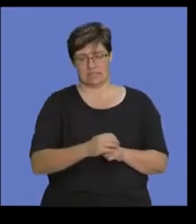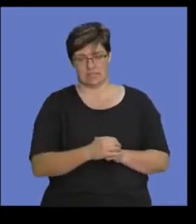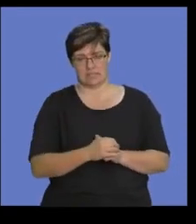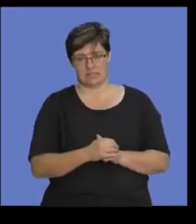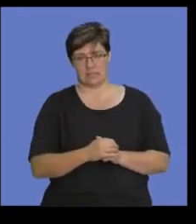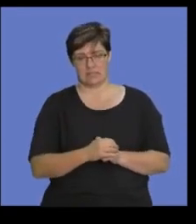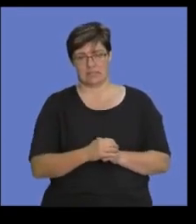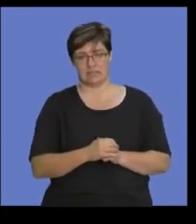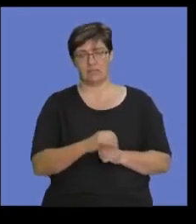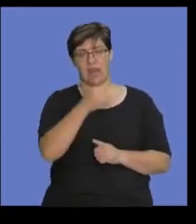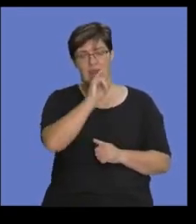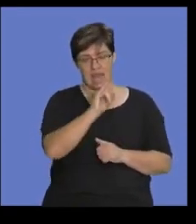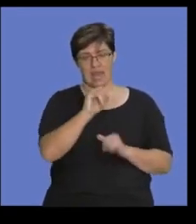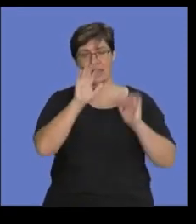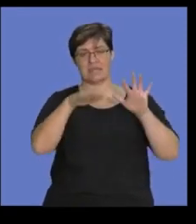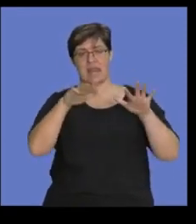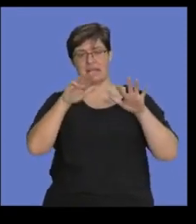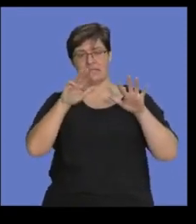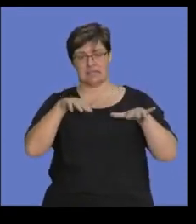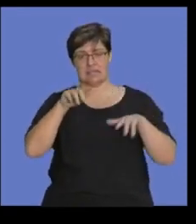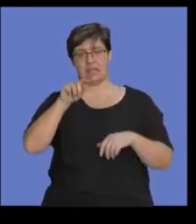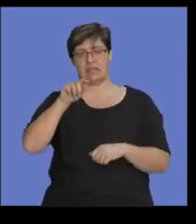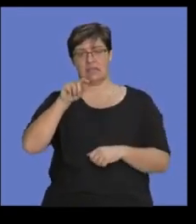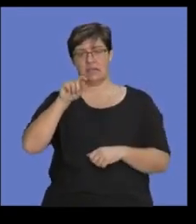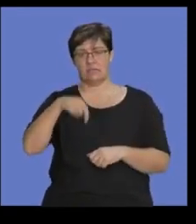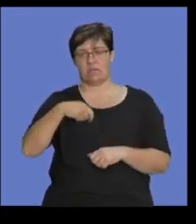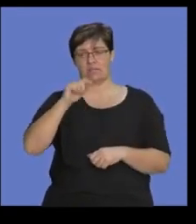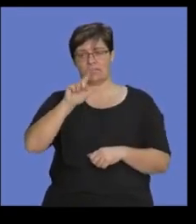19.77%. So I will be